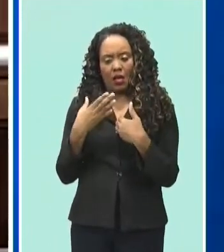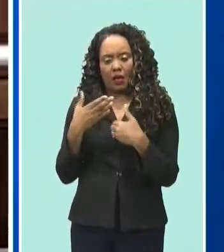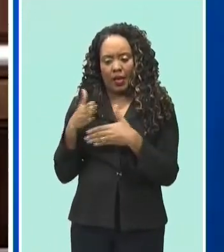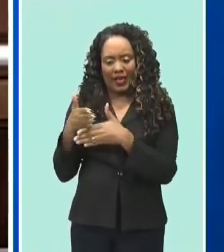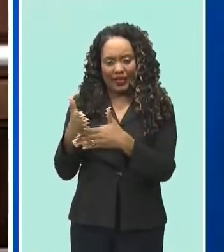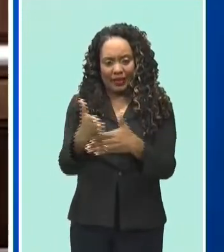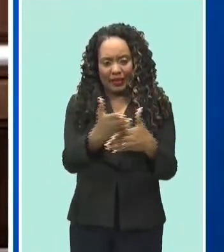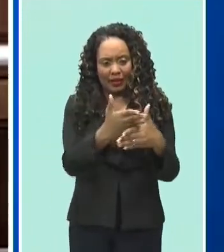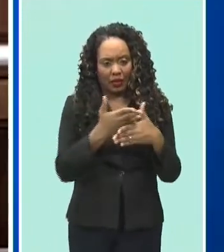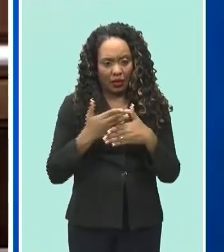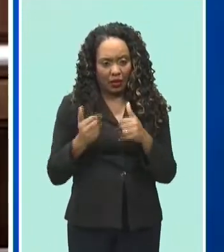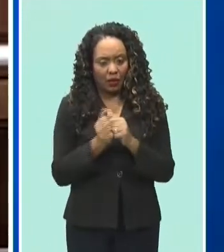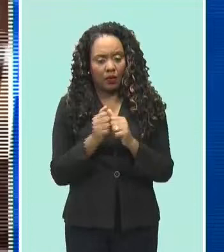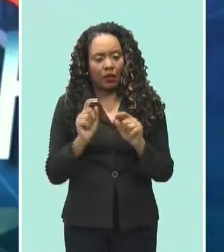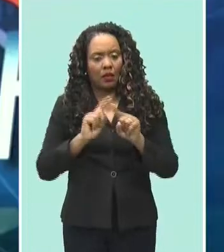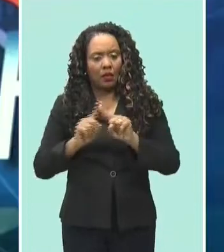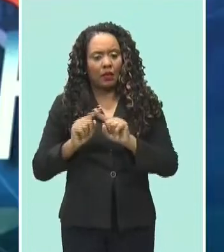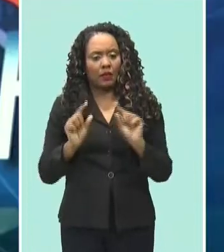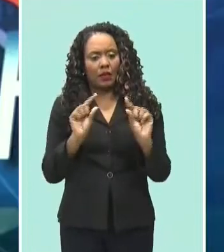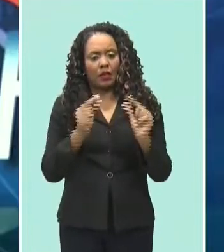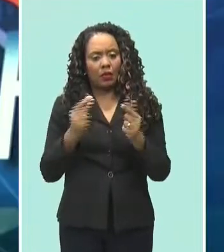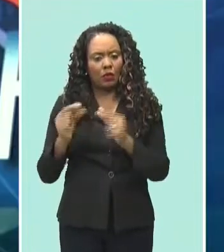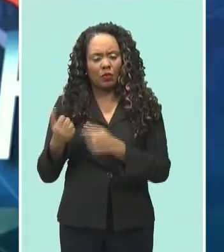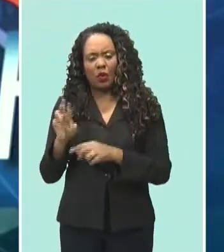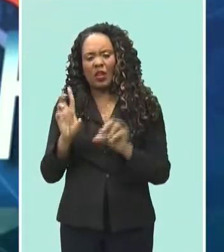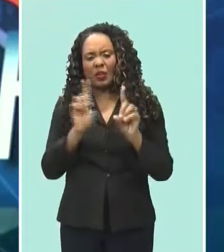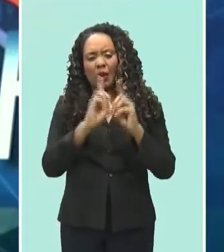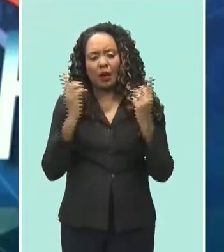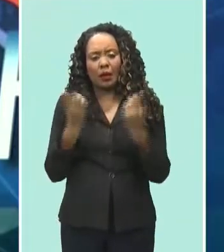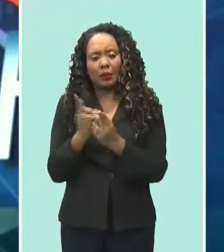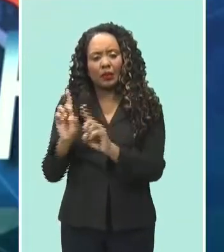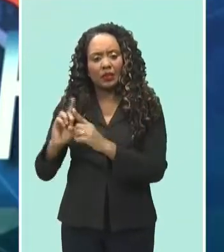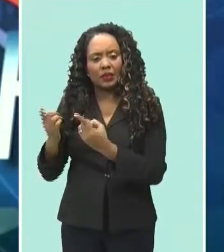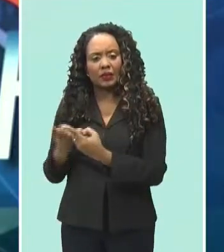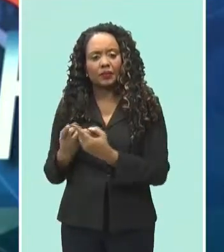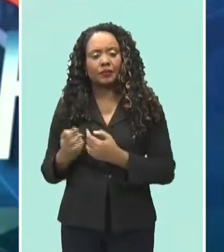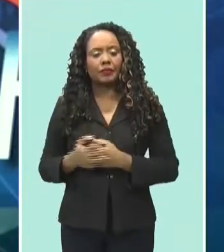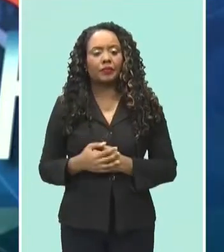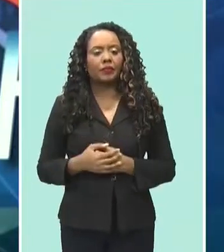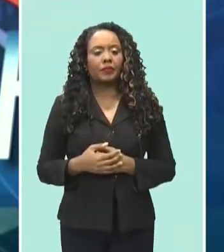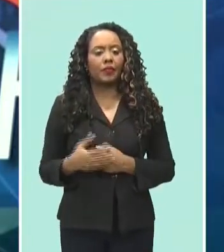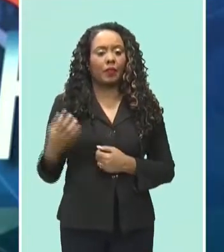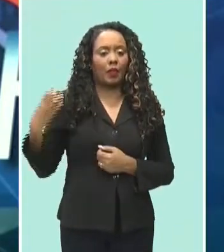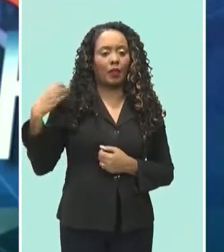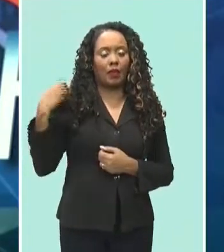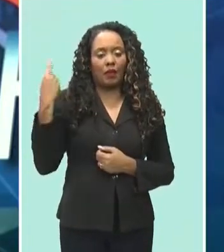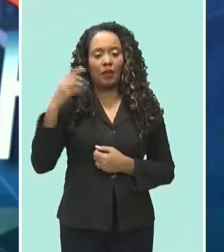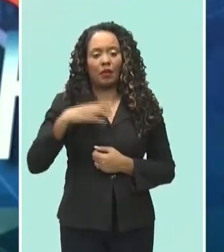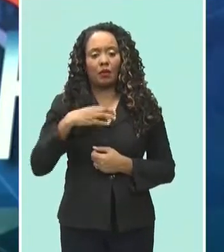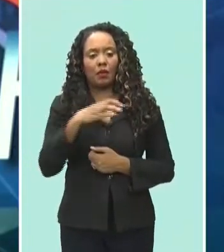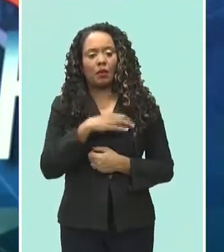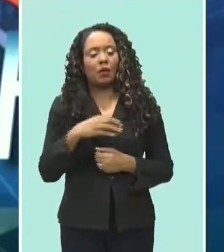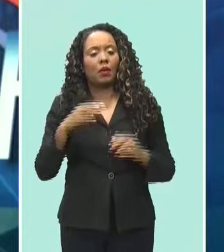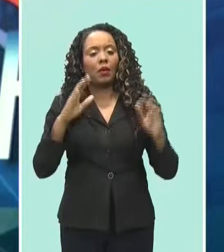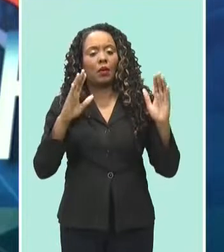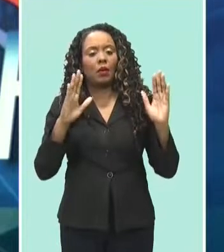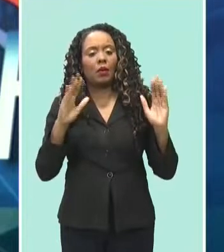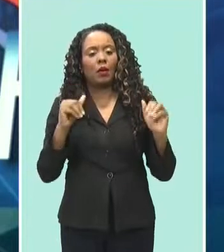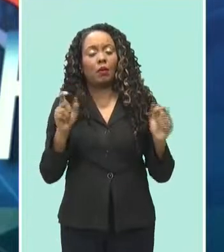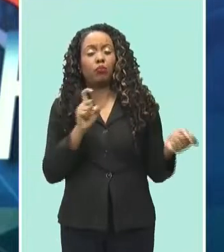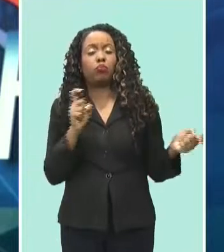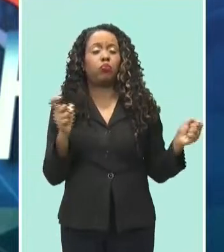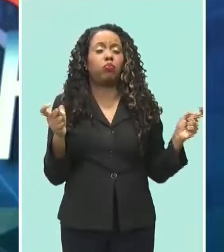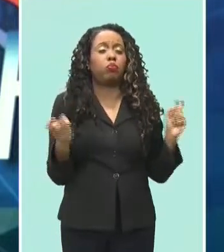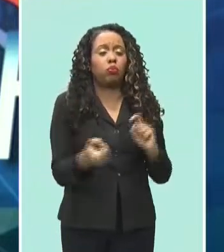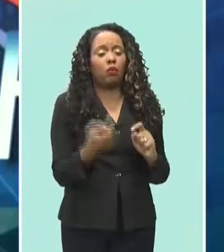between entities. Meanwhile, Chairman of Committees Dr. Sonia Brown is hoping for major changes to the outpatient